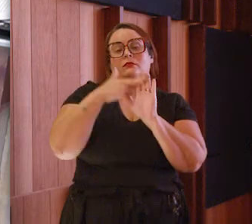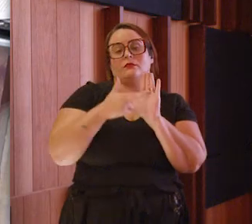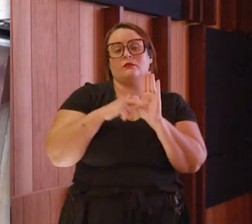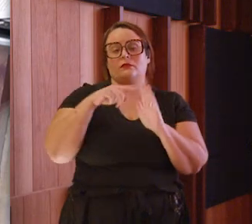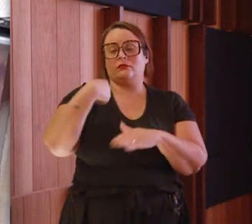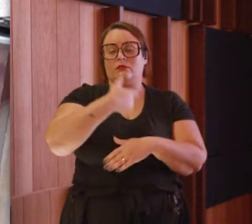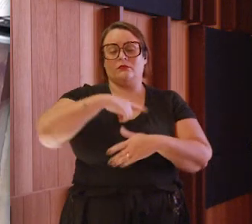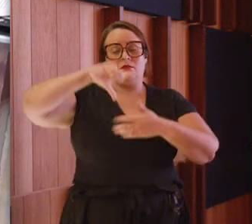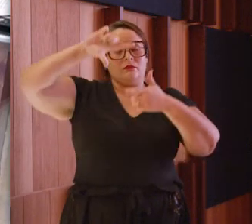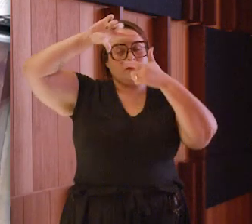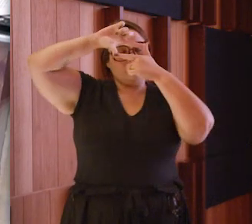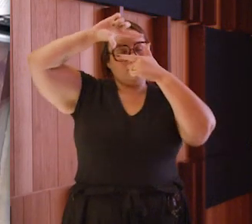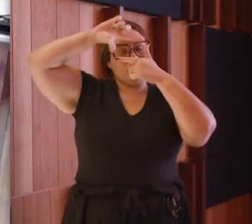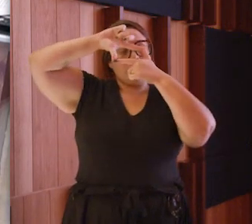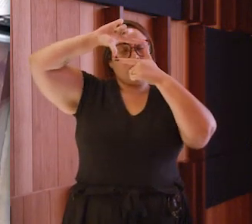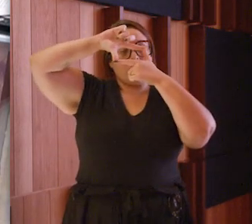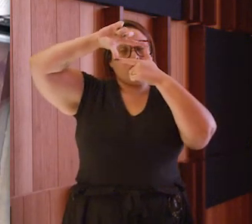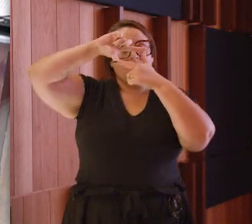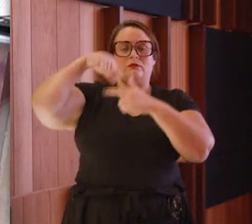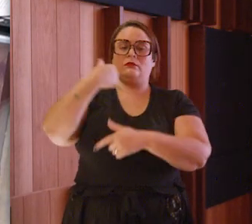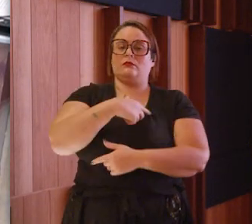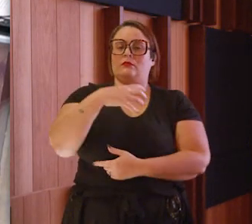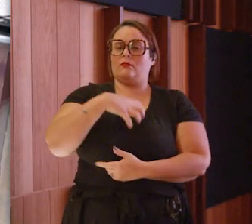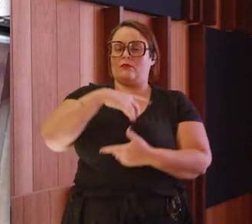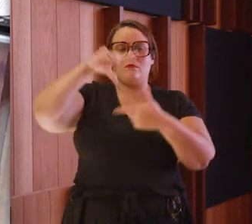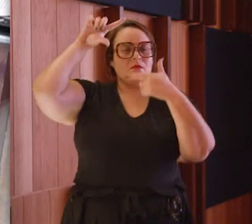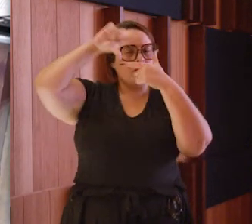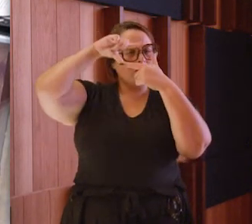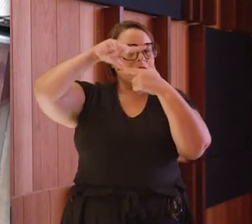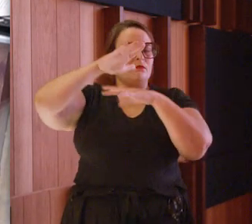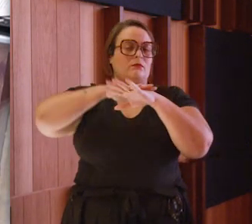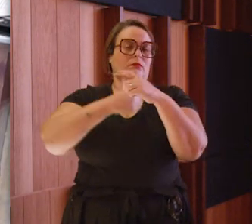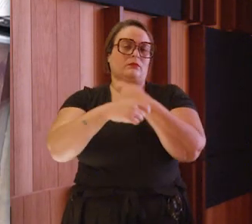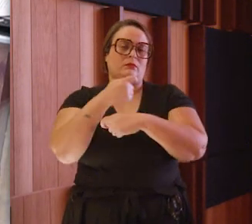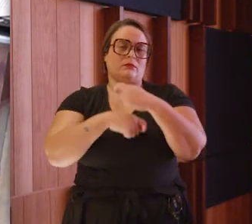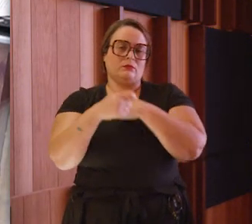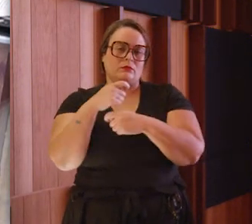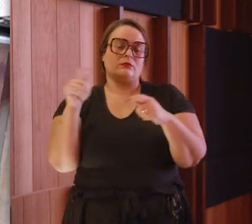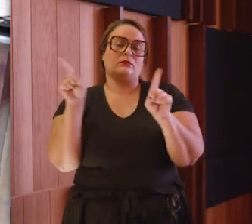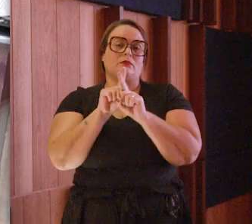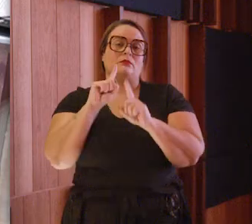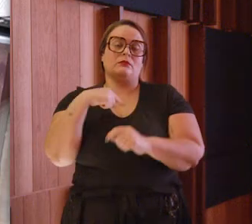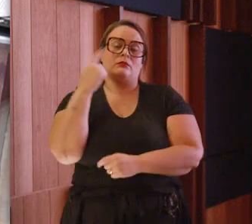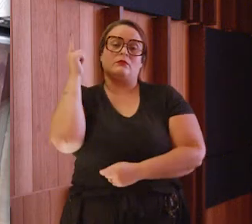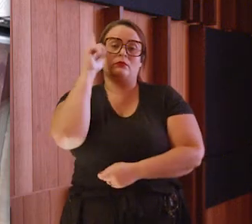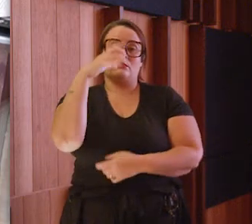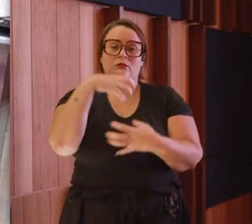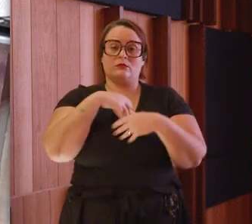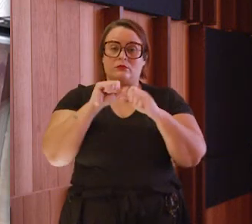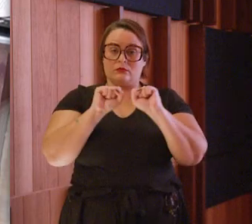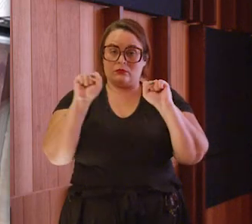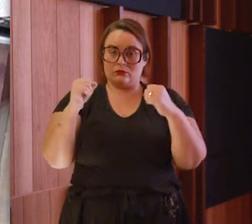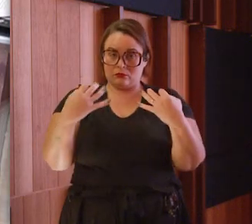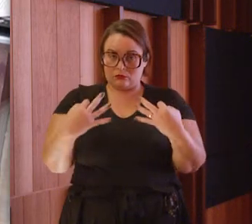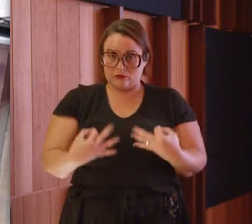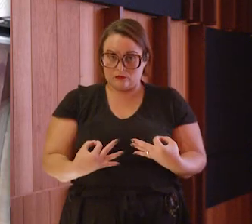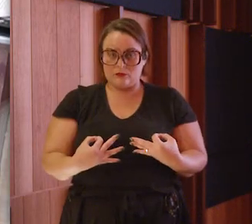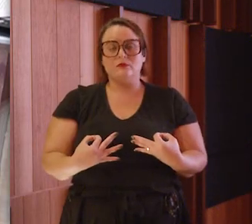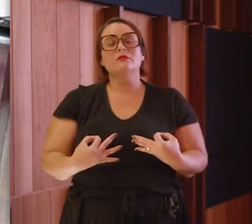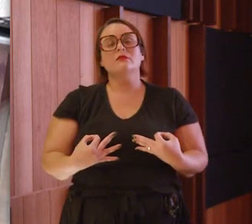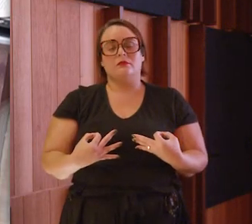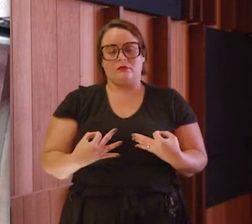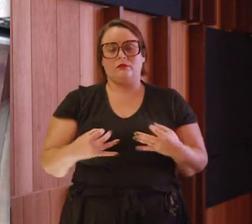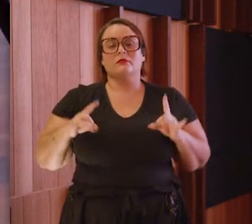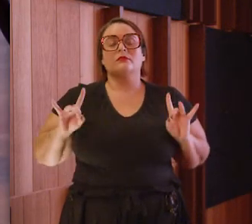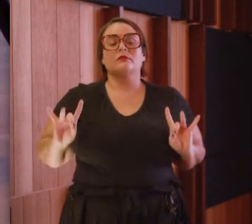business, with a new system, a new robust CF system with the add-on of the Pillar 2 rules. We're going to